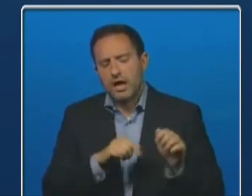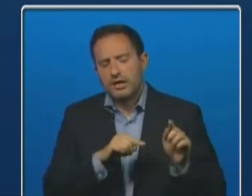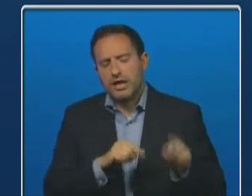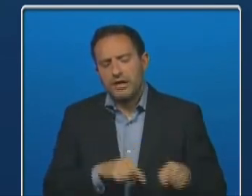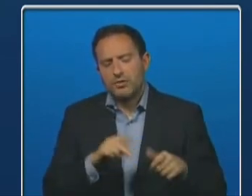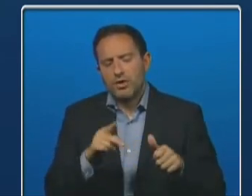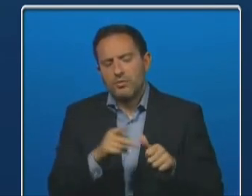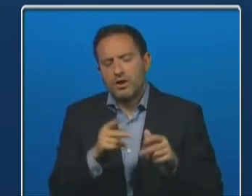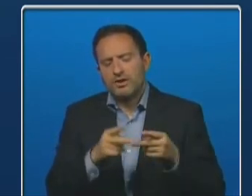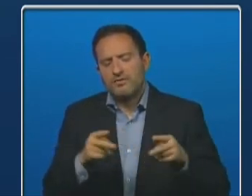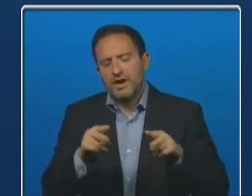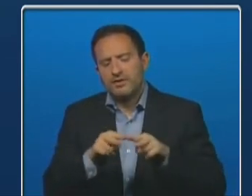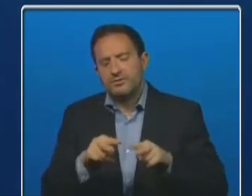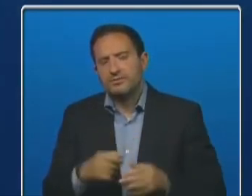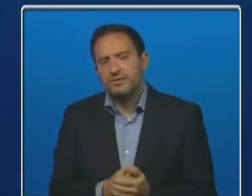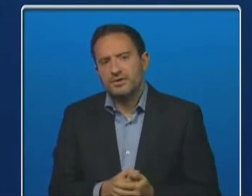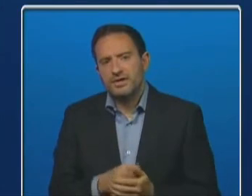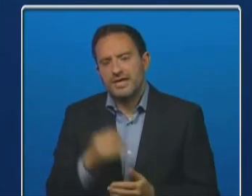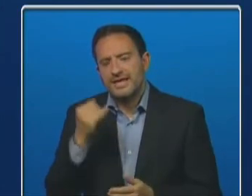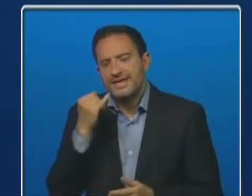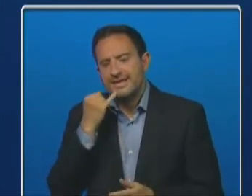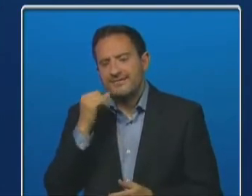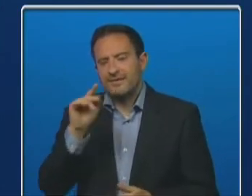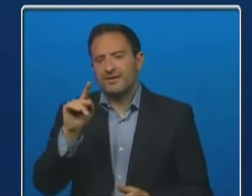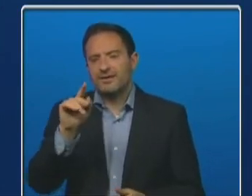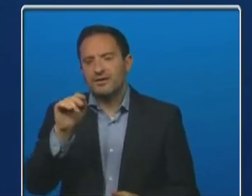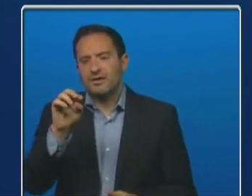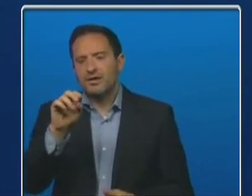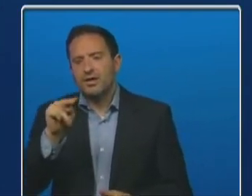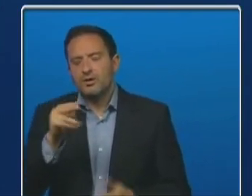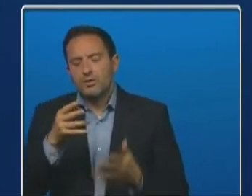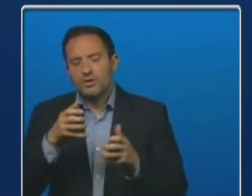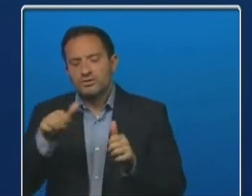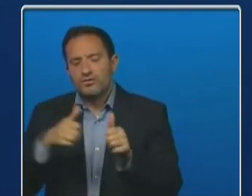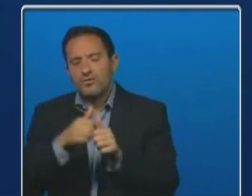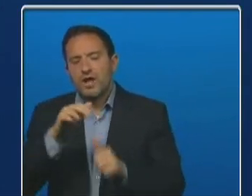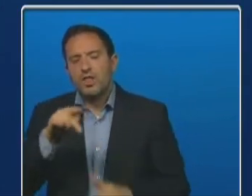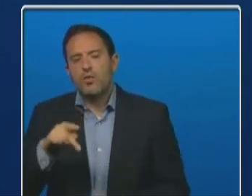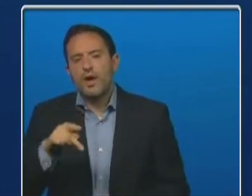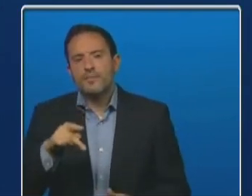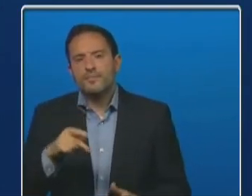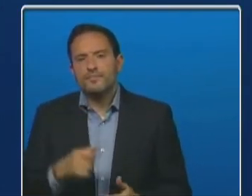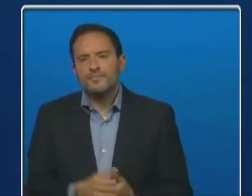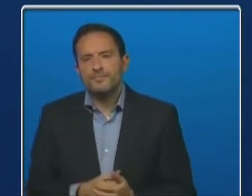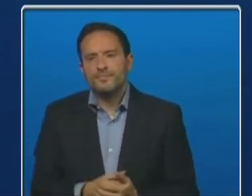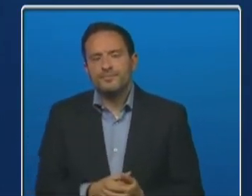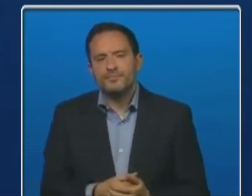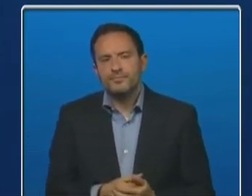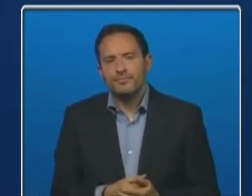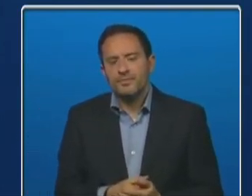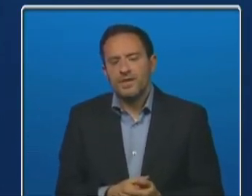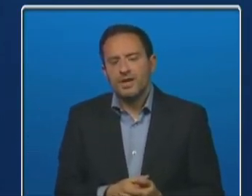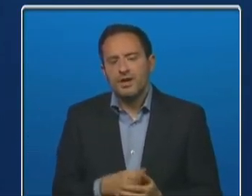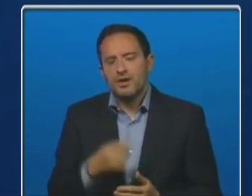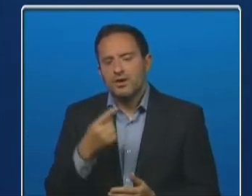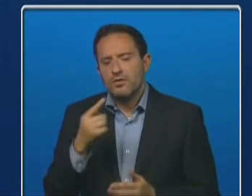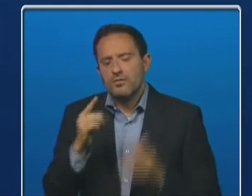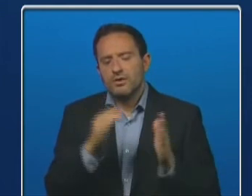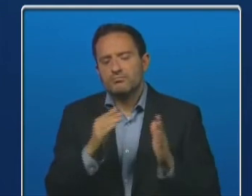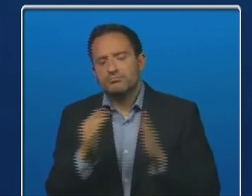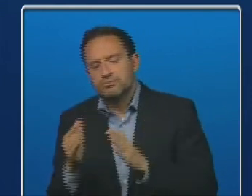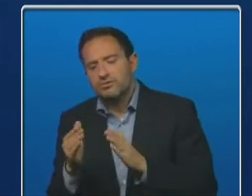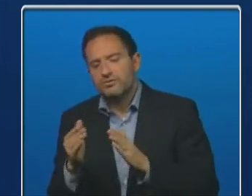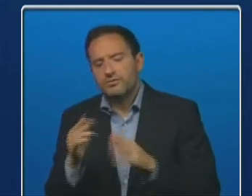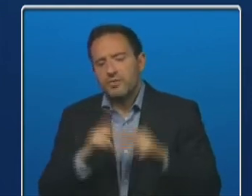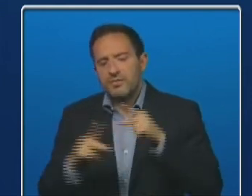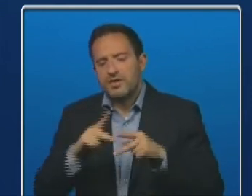priority values, but if Karen wants to follow up to talk about the shifts in population for the South,